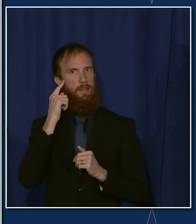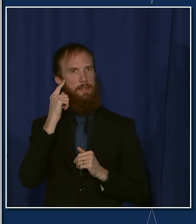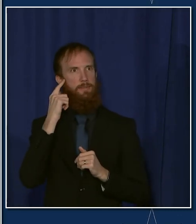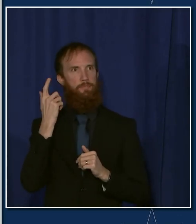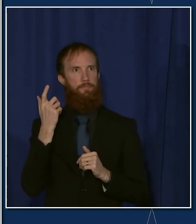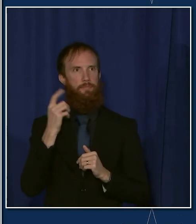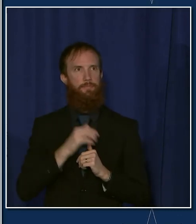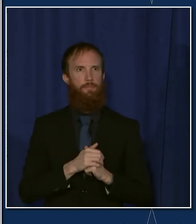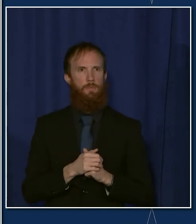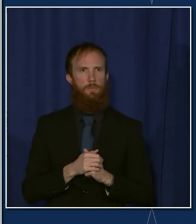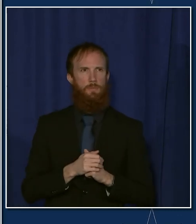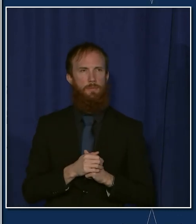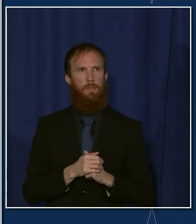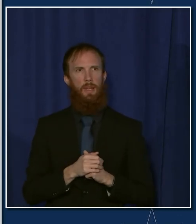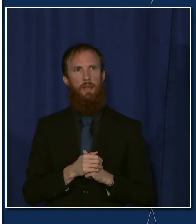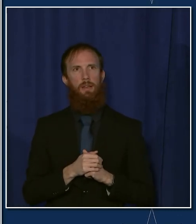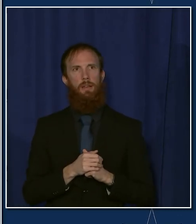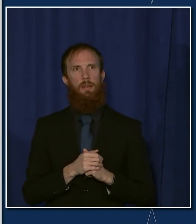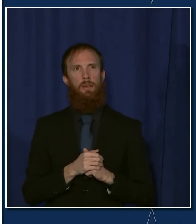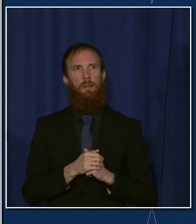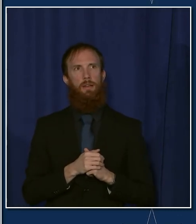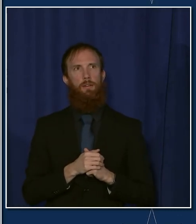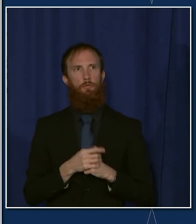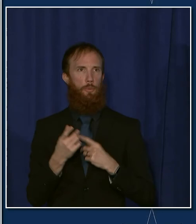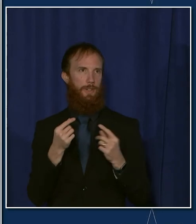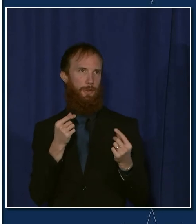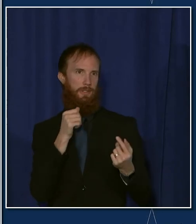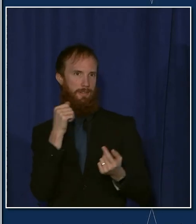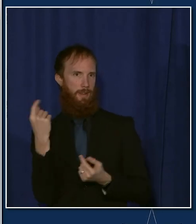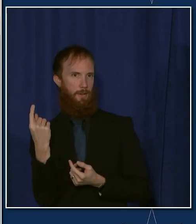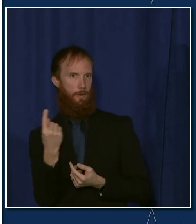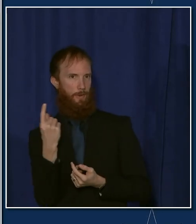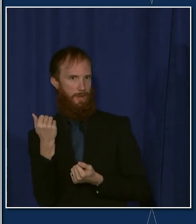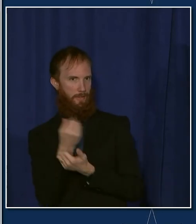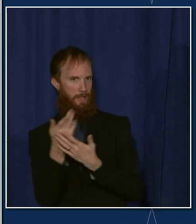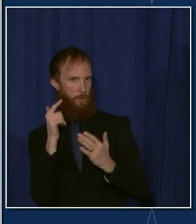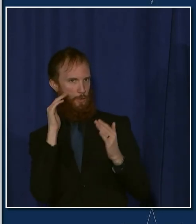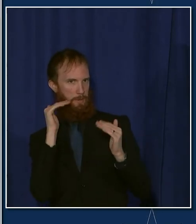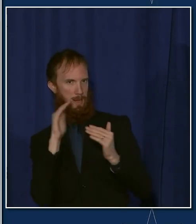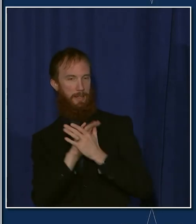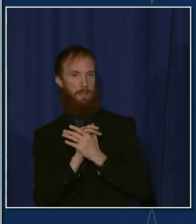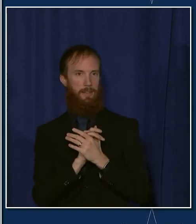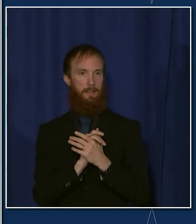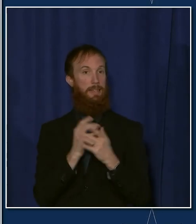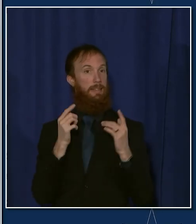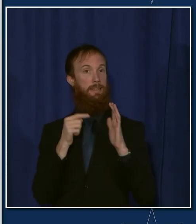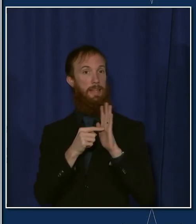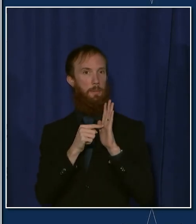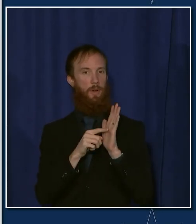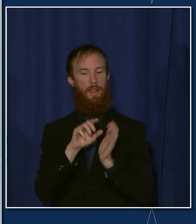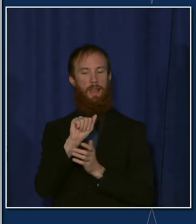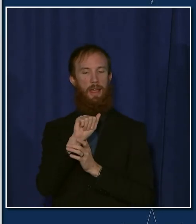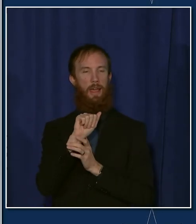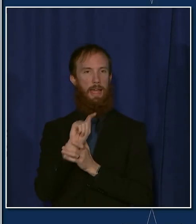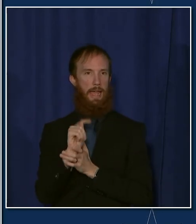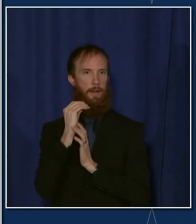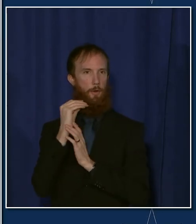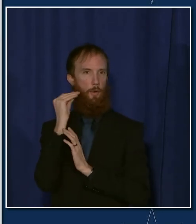it's not always what people expect. For example, our at-home program, the